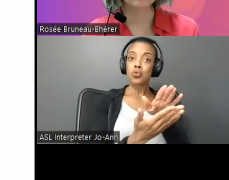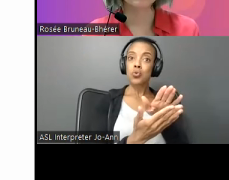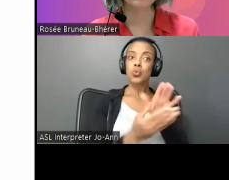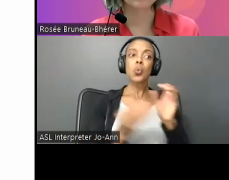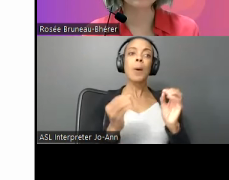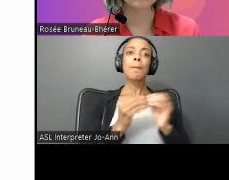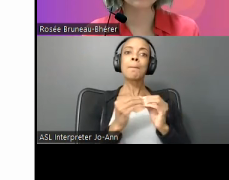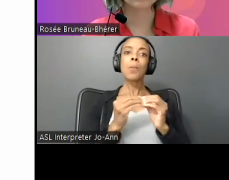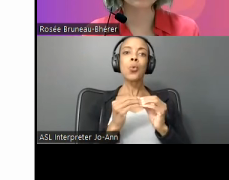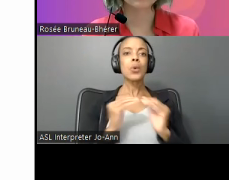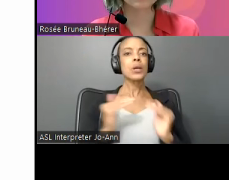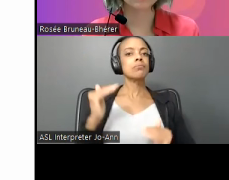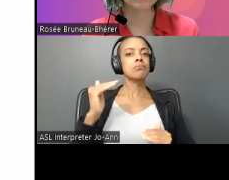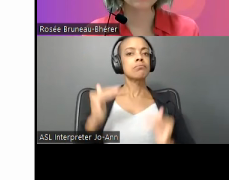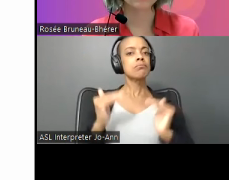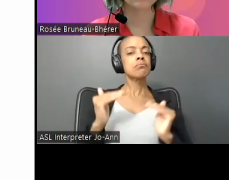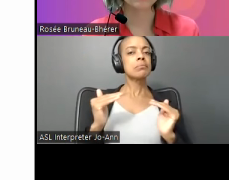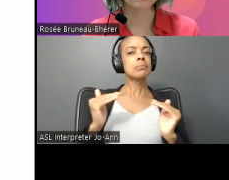egalitarian.